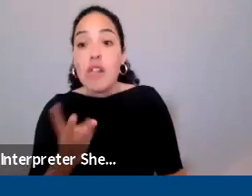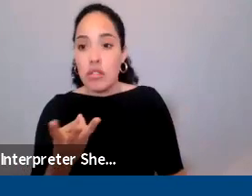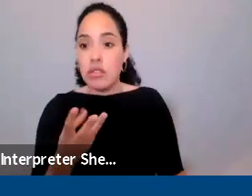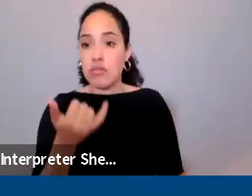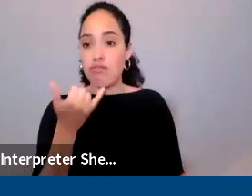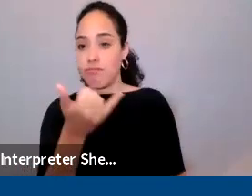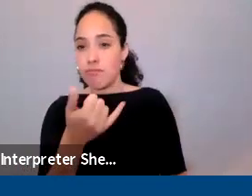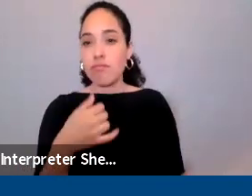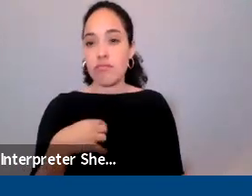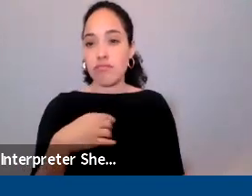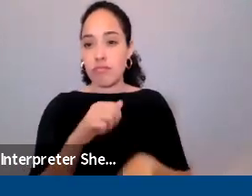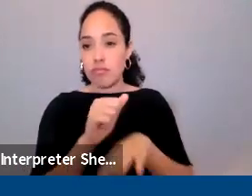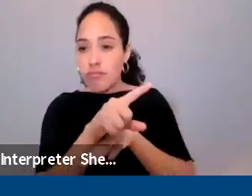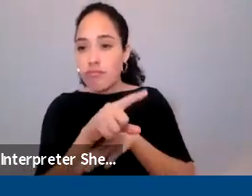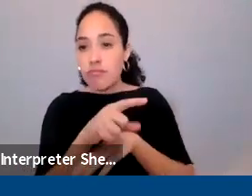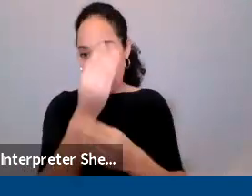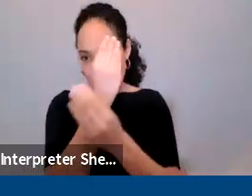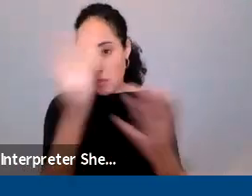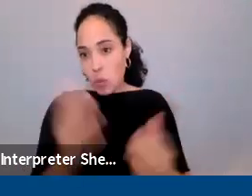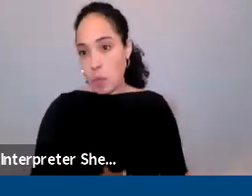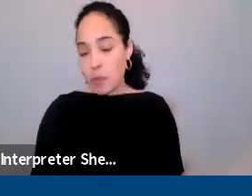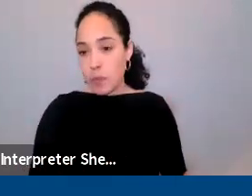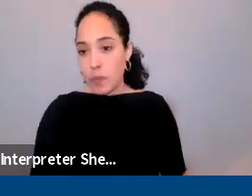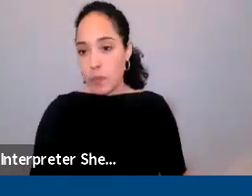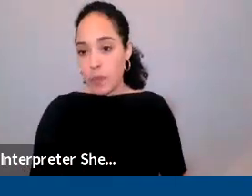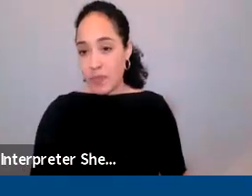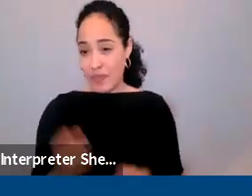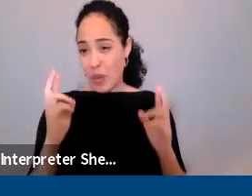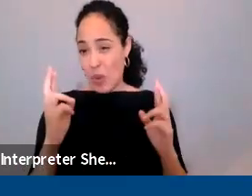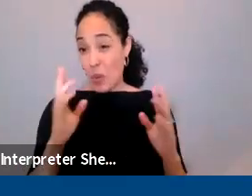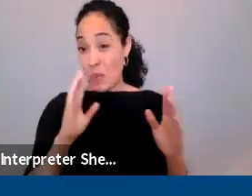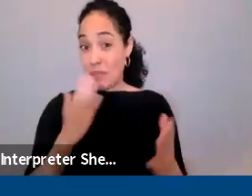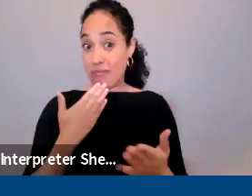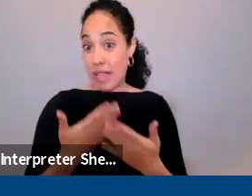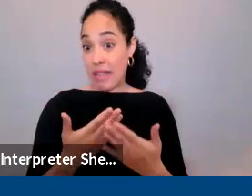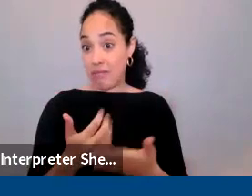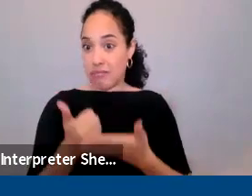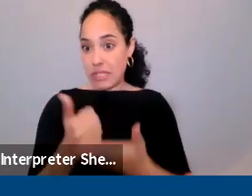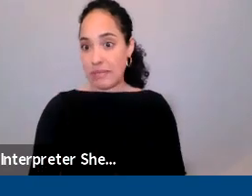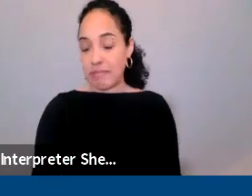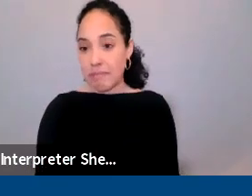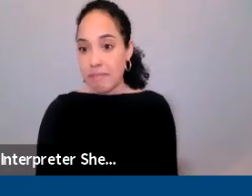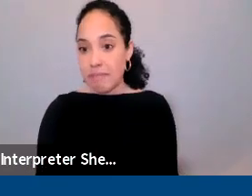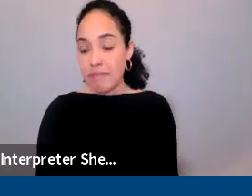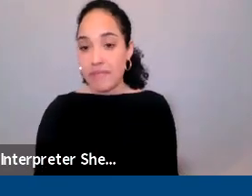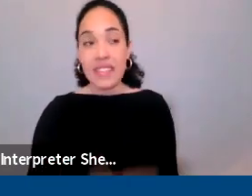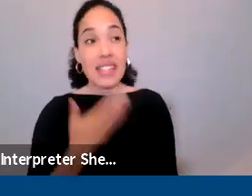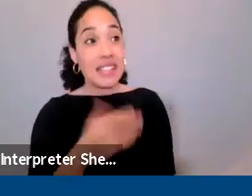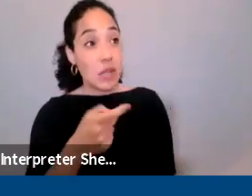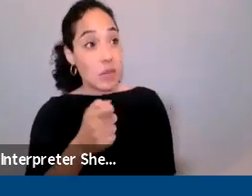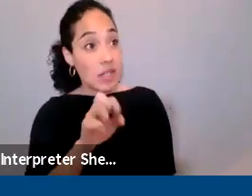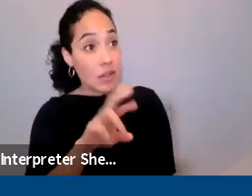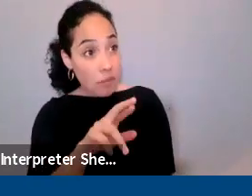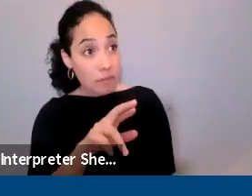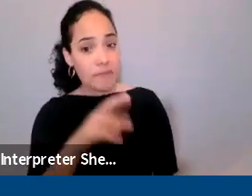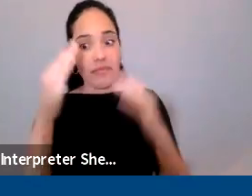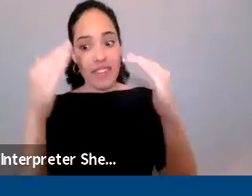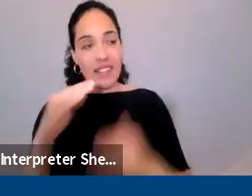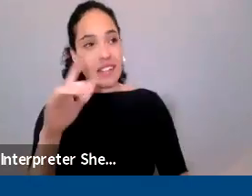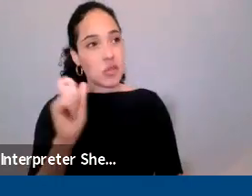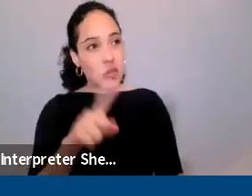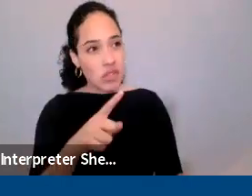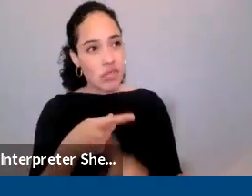Thanks so much, Peter. Our next question comes from John, and it looks like this one